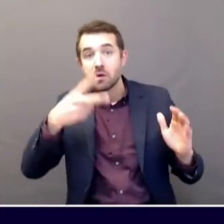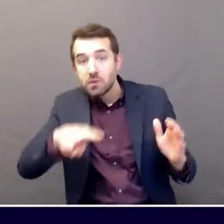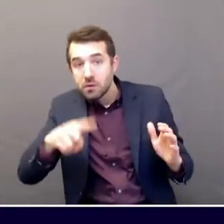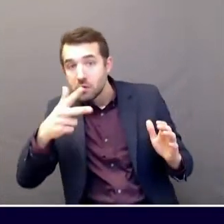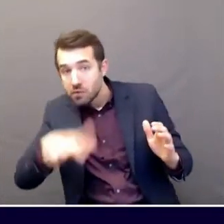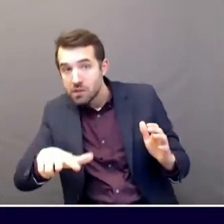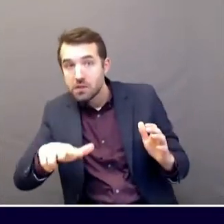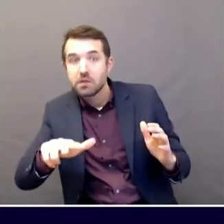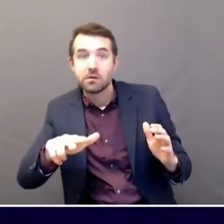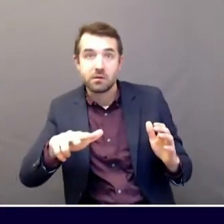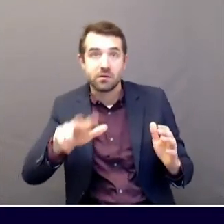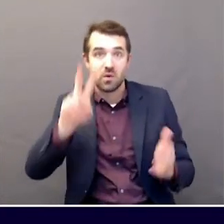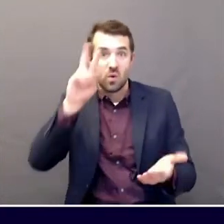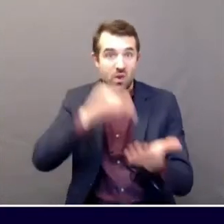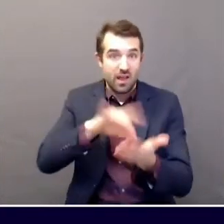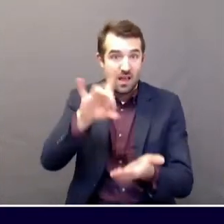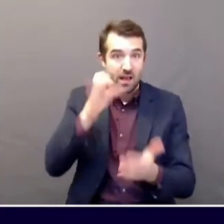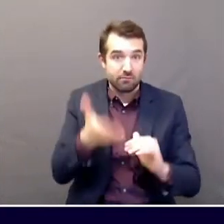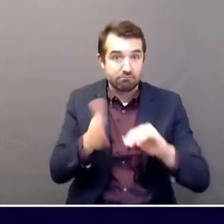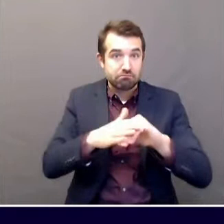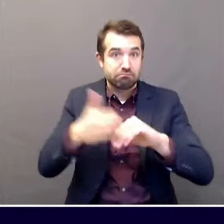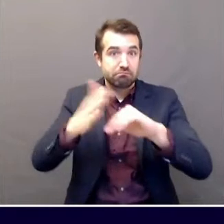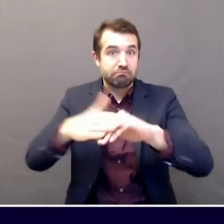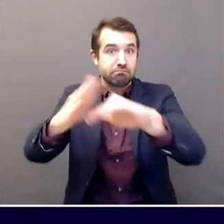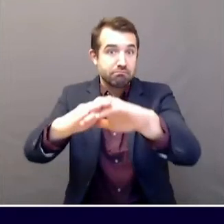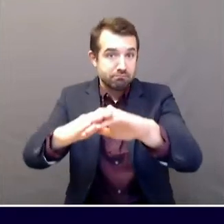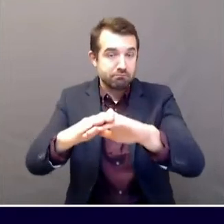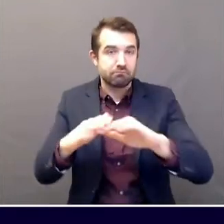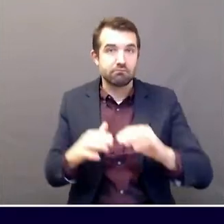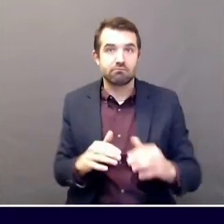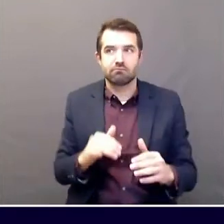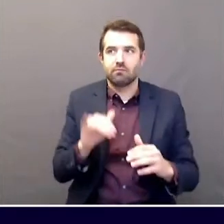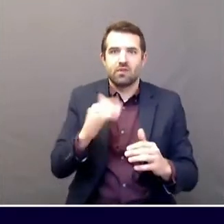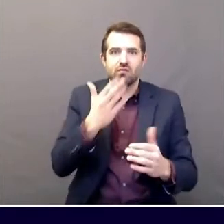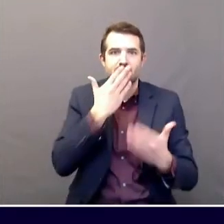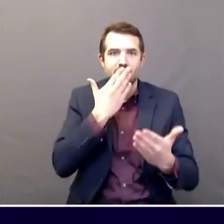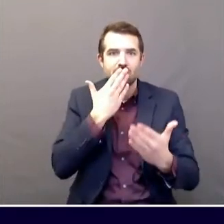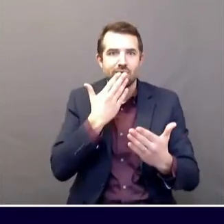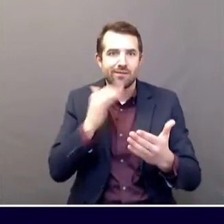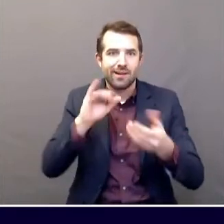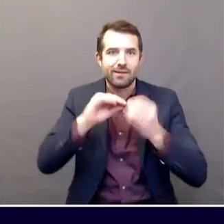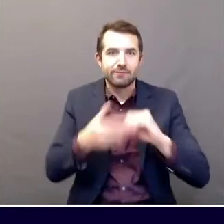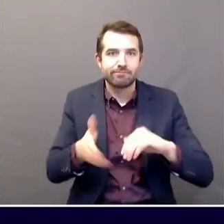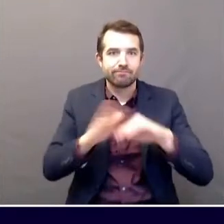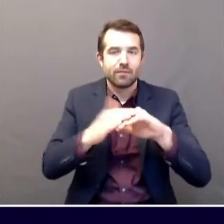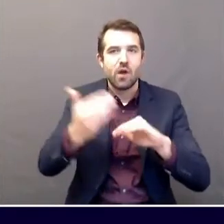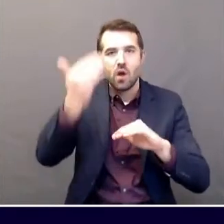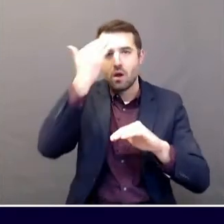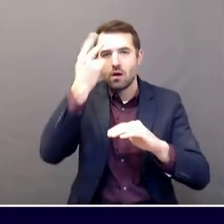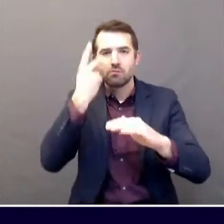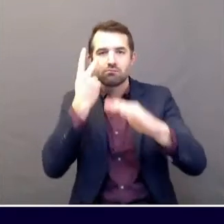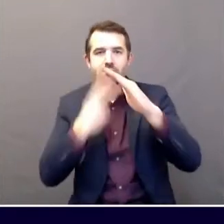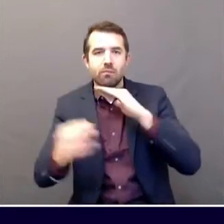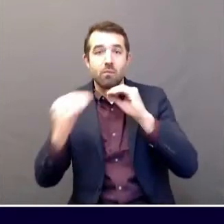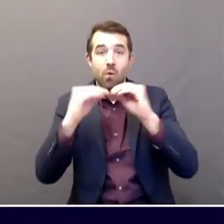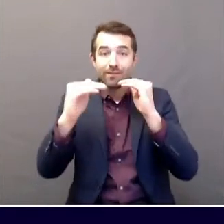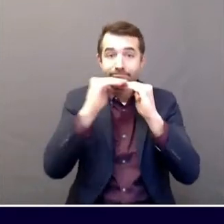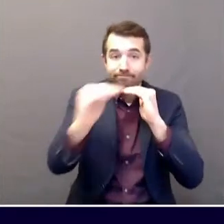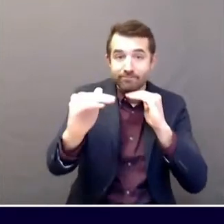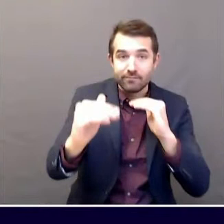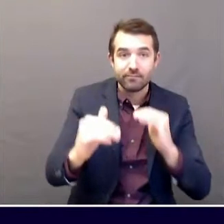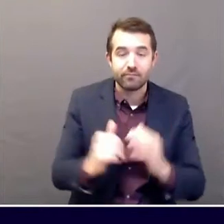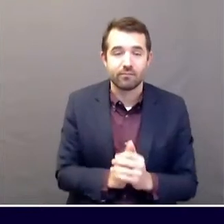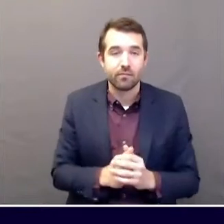subsequent weeks, although we are thankful for the increase as well as the stability, it's also important for folks to